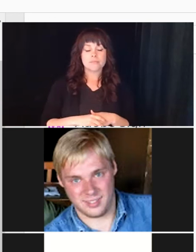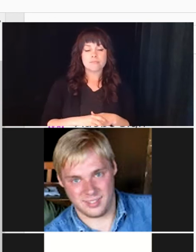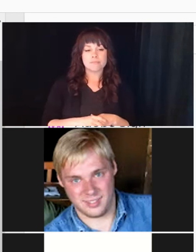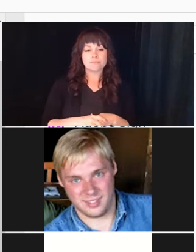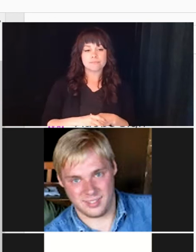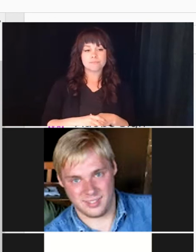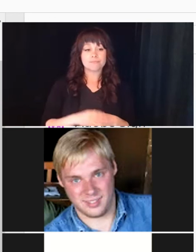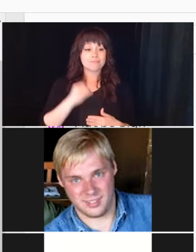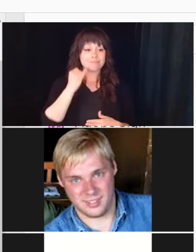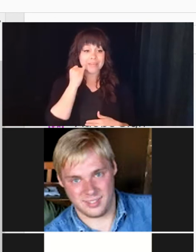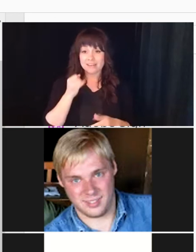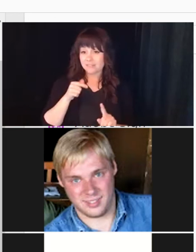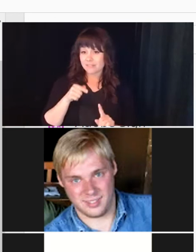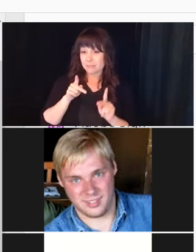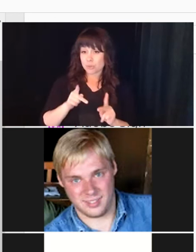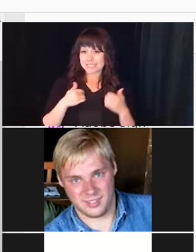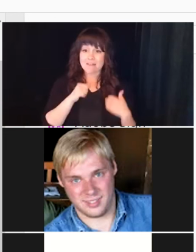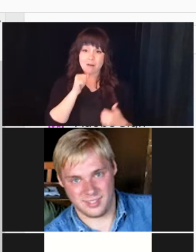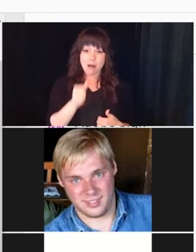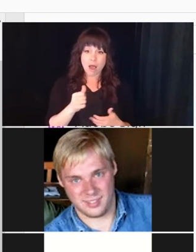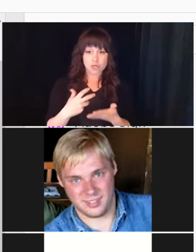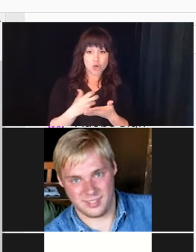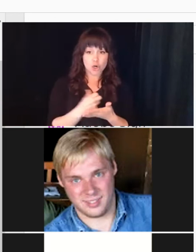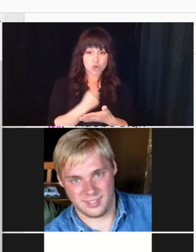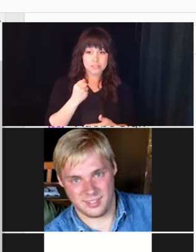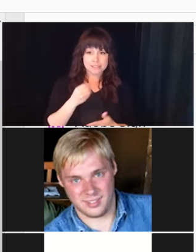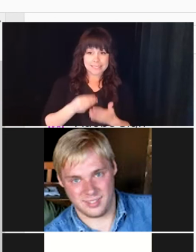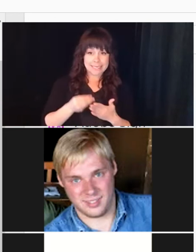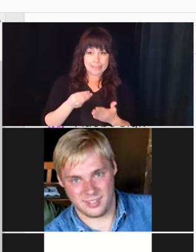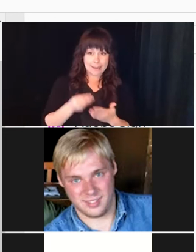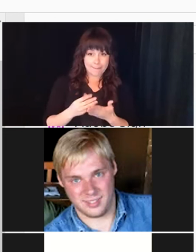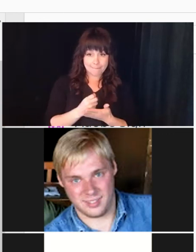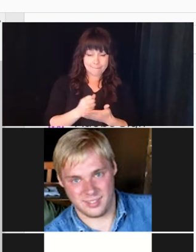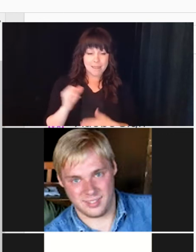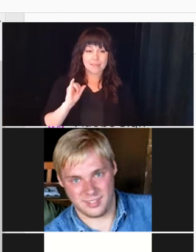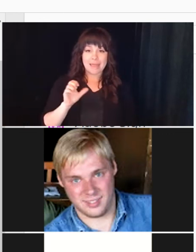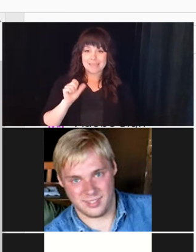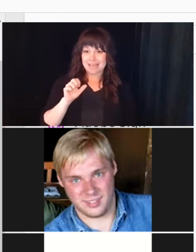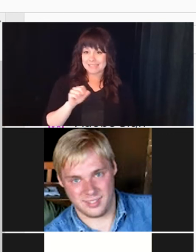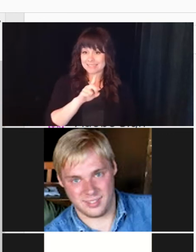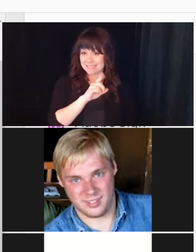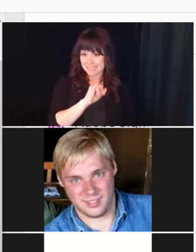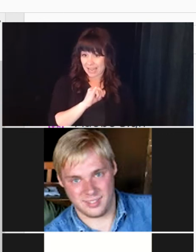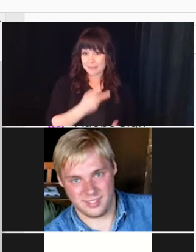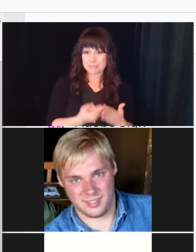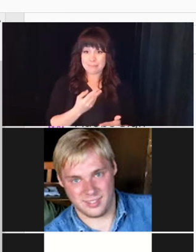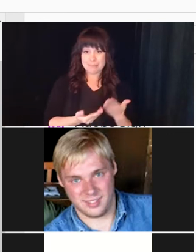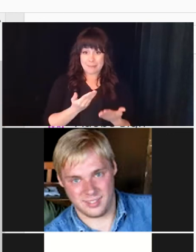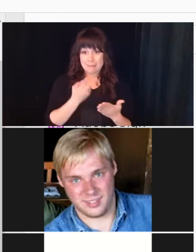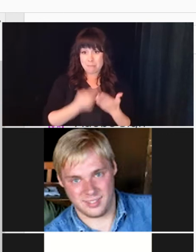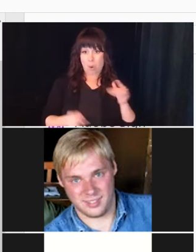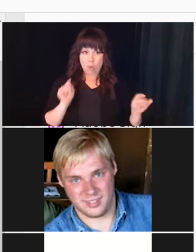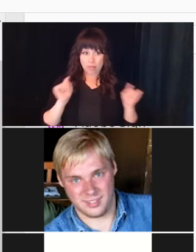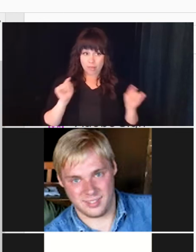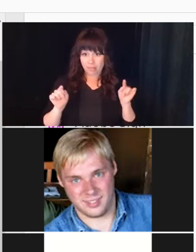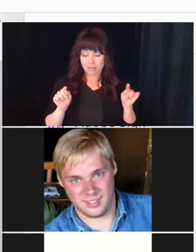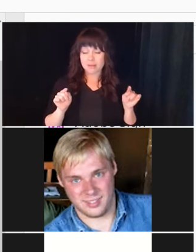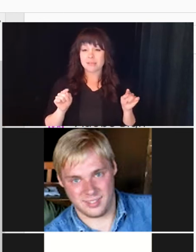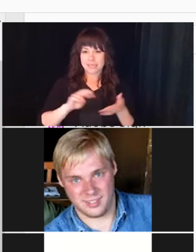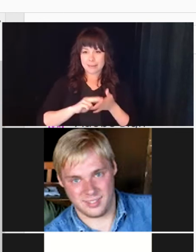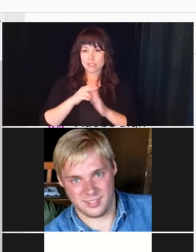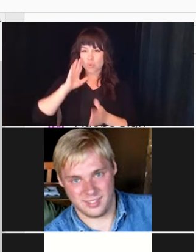they have any unearned income, like maybe Social Security disability, maybe they're getting both benefits, that is also going to